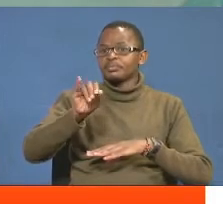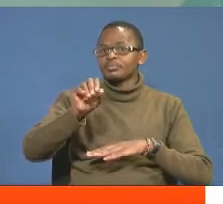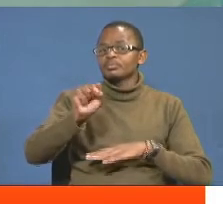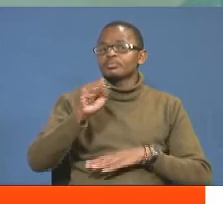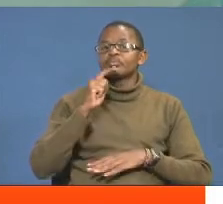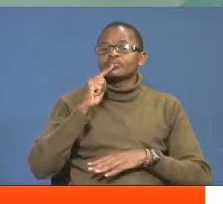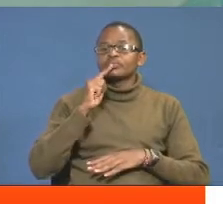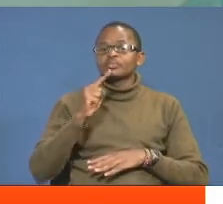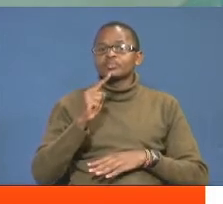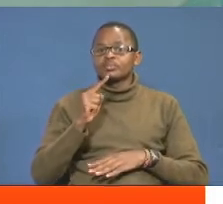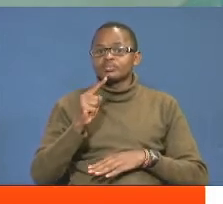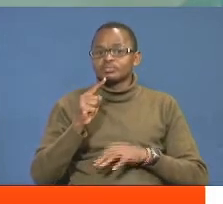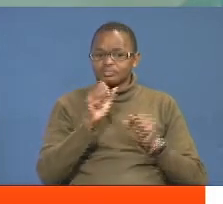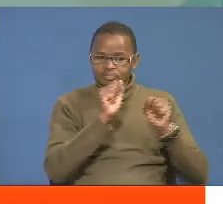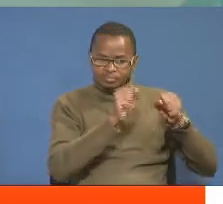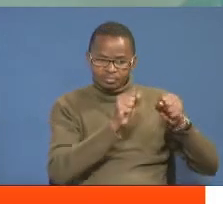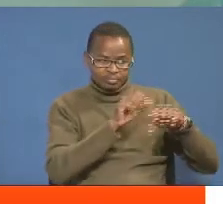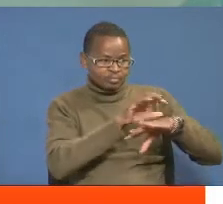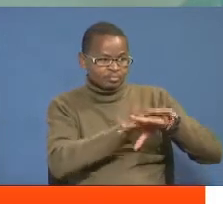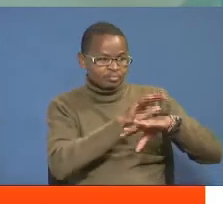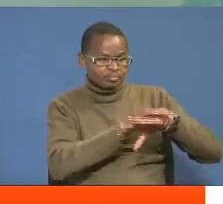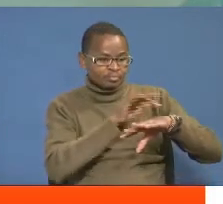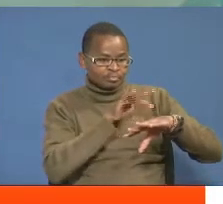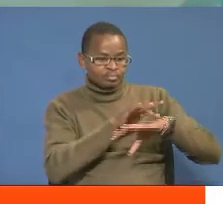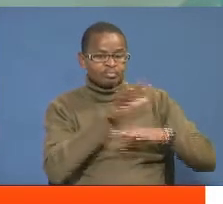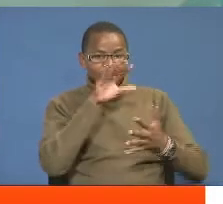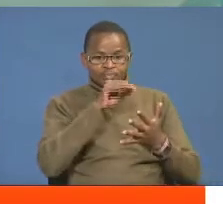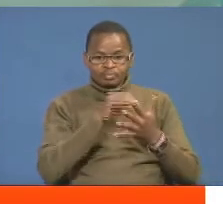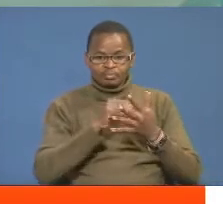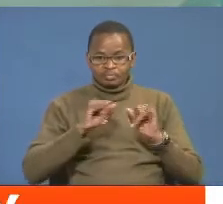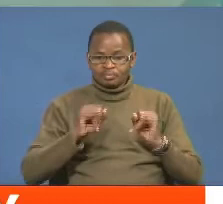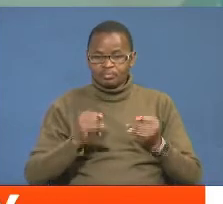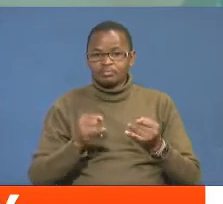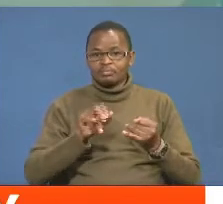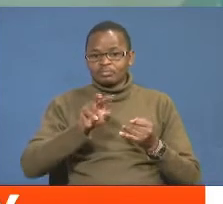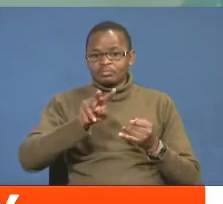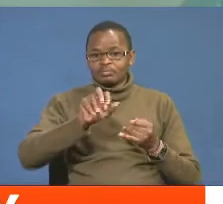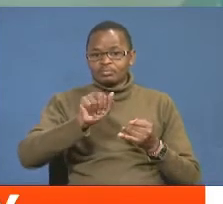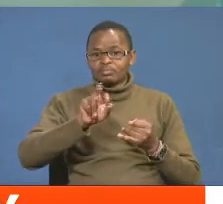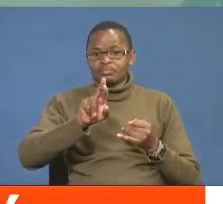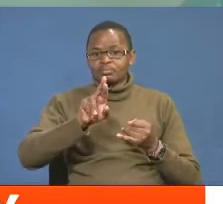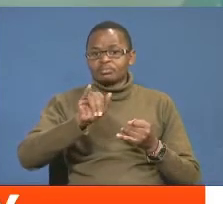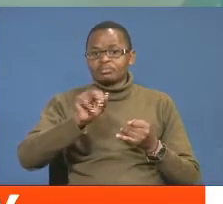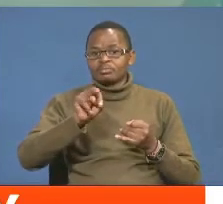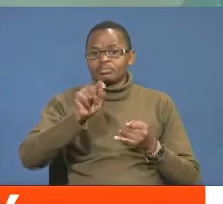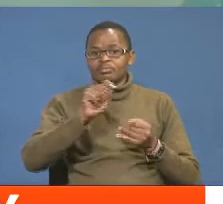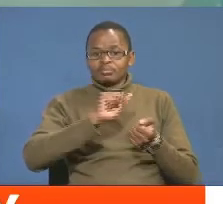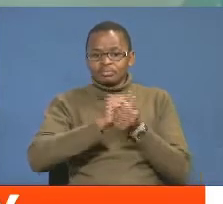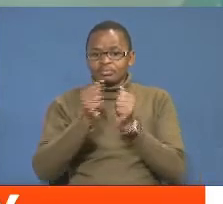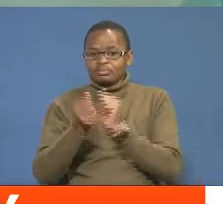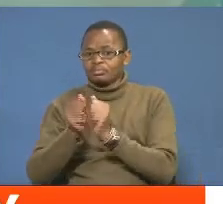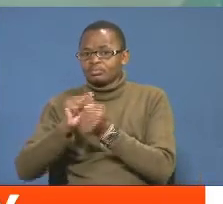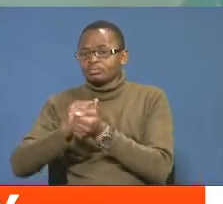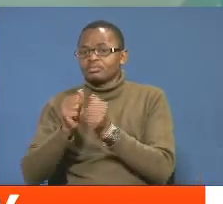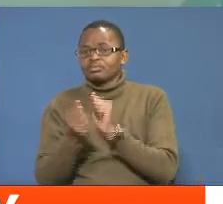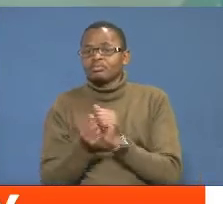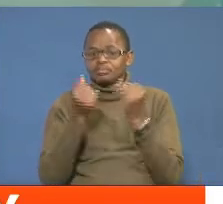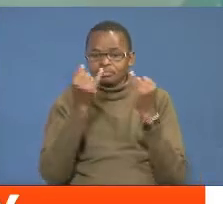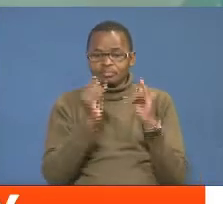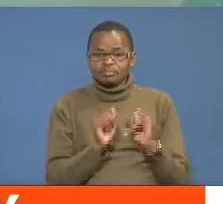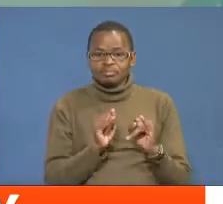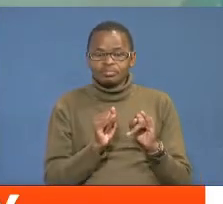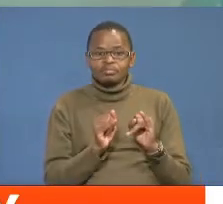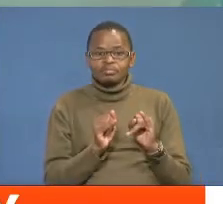So the chances of, you know, getting reinfected again, unless it's a new variant, because now we have the mutation. So with the mutation, now